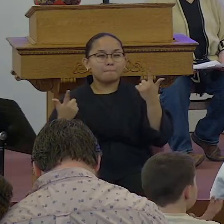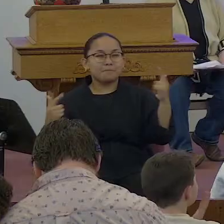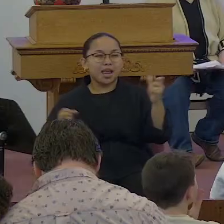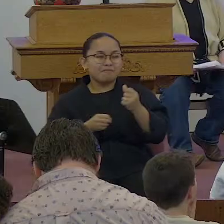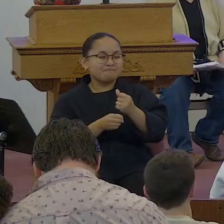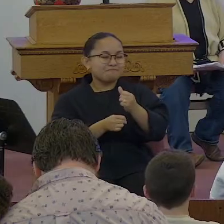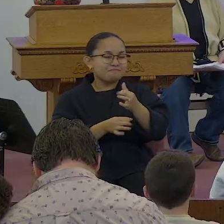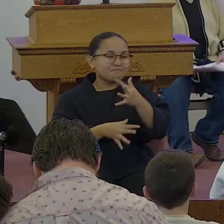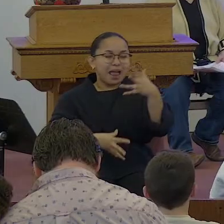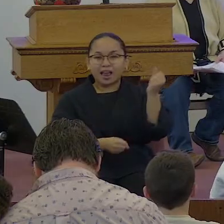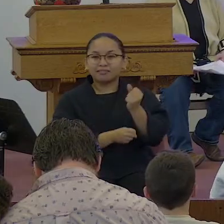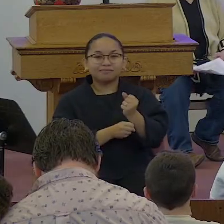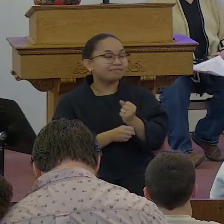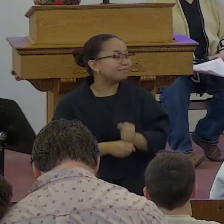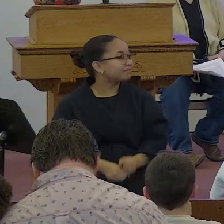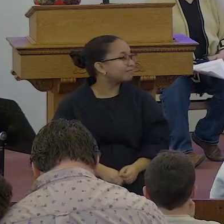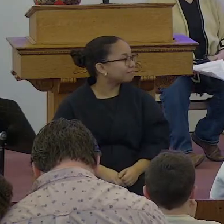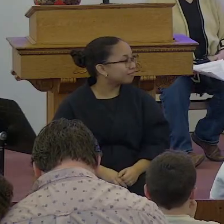bang.